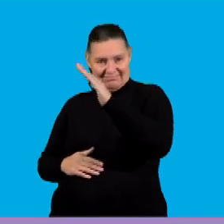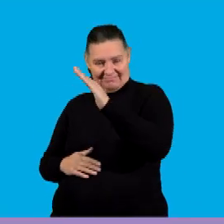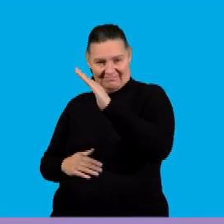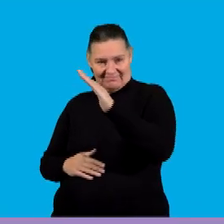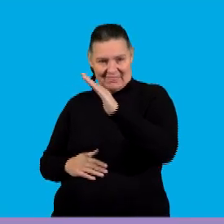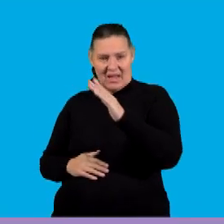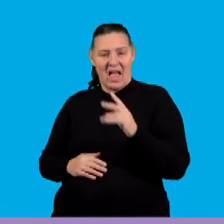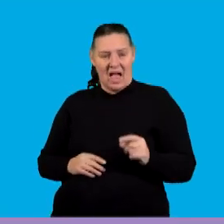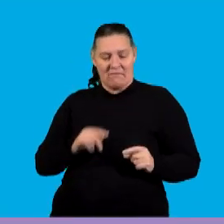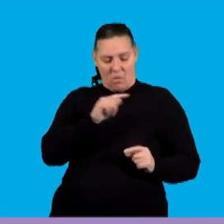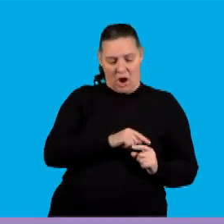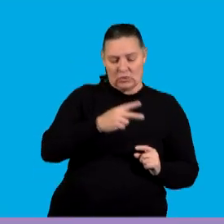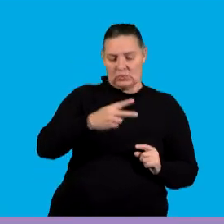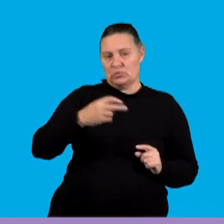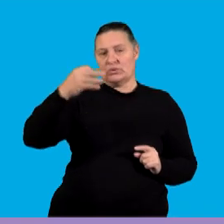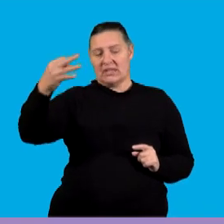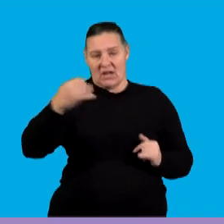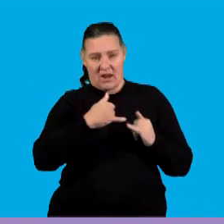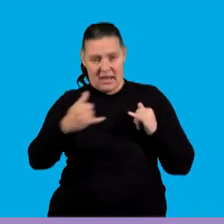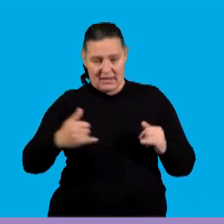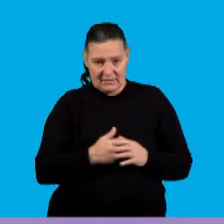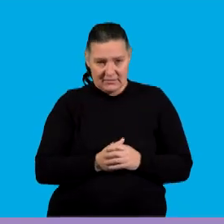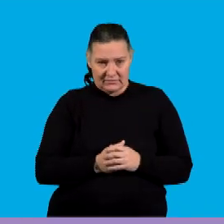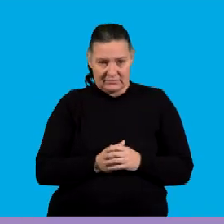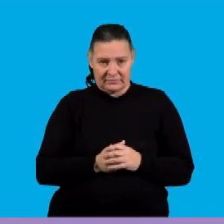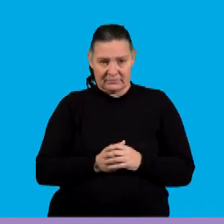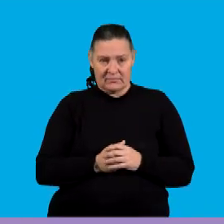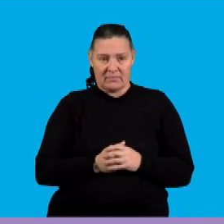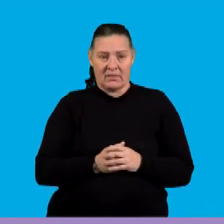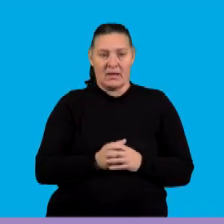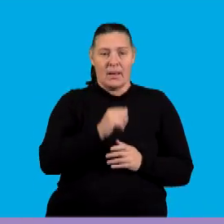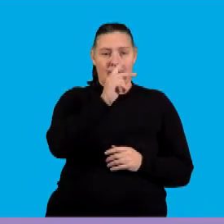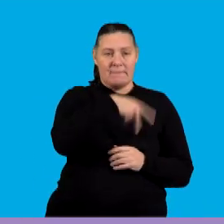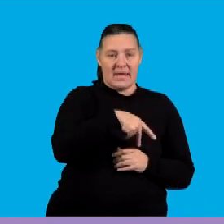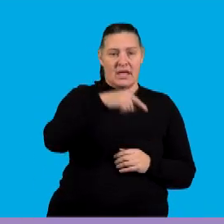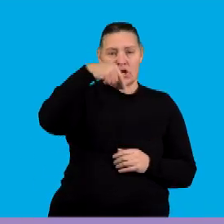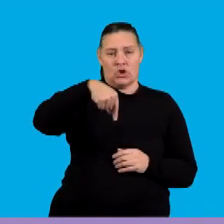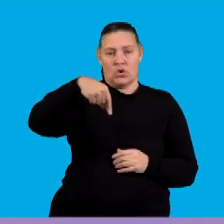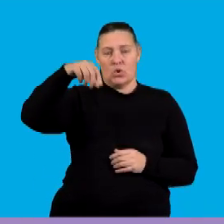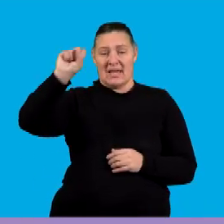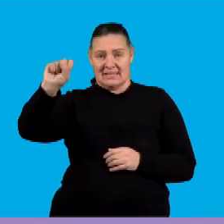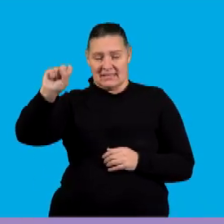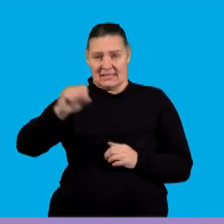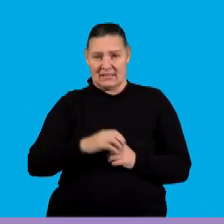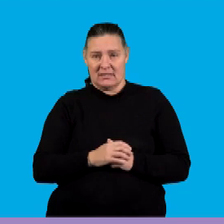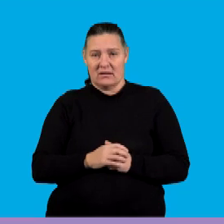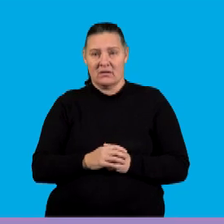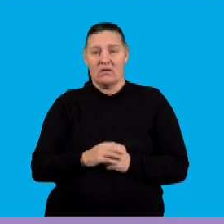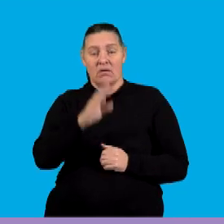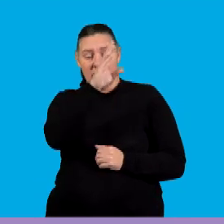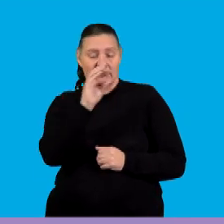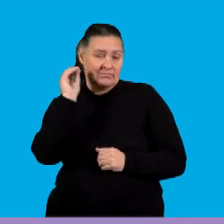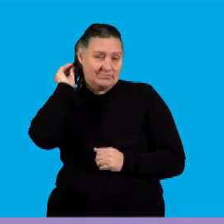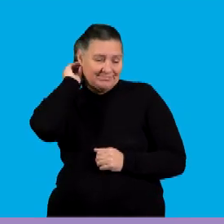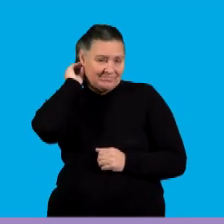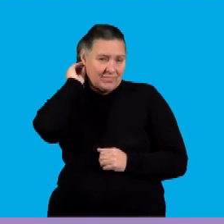we have more than 2 points on a line. We have there point P, point Q, and point S. But as it is noted